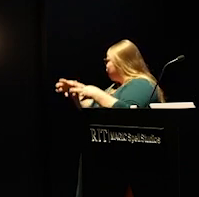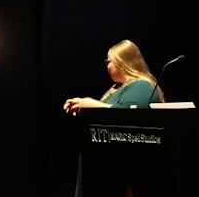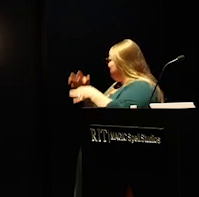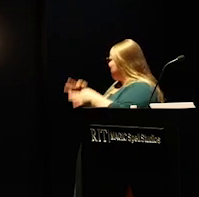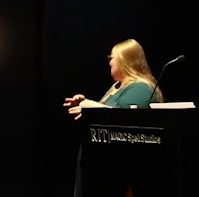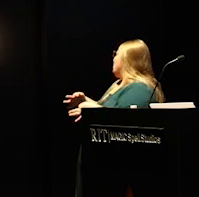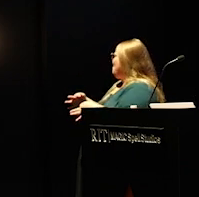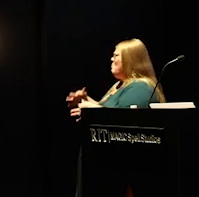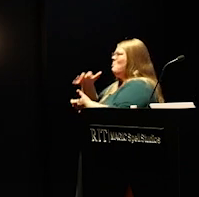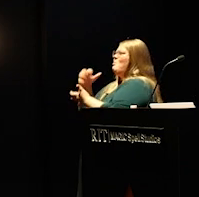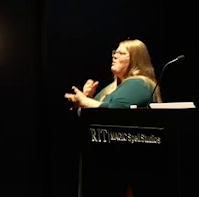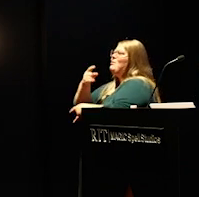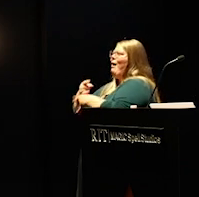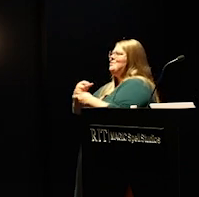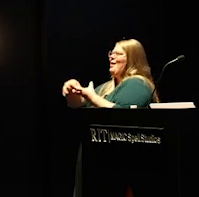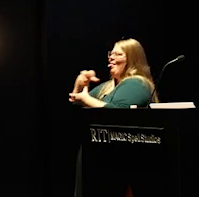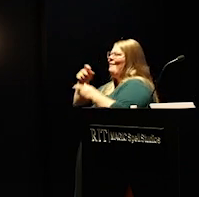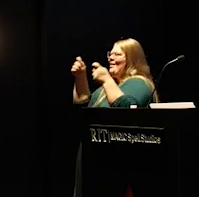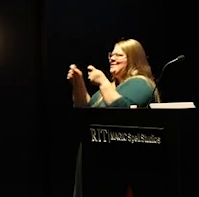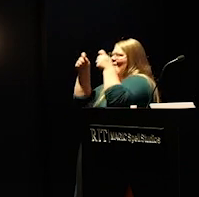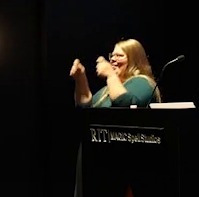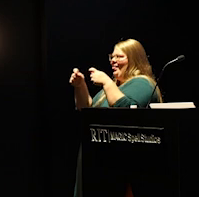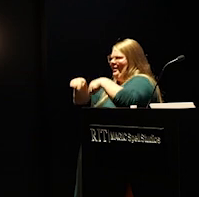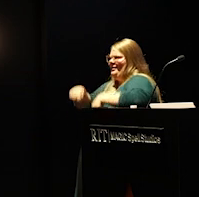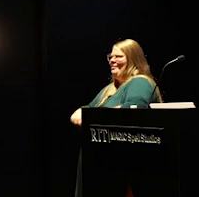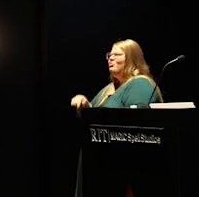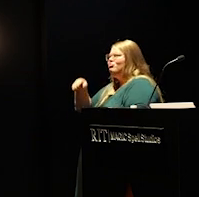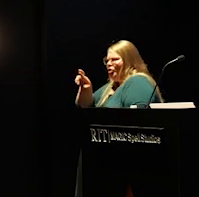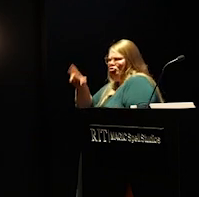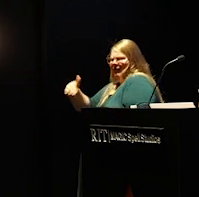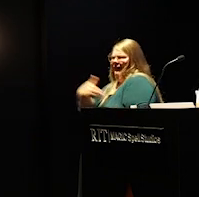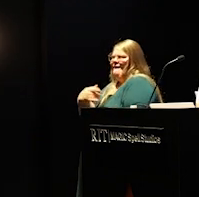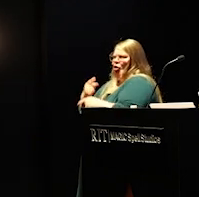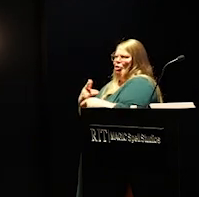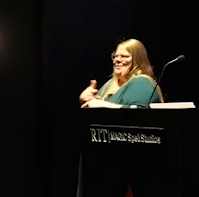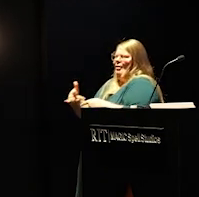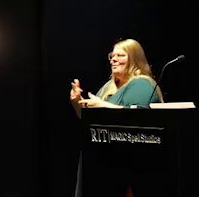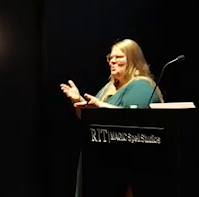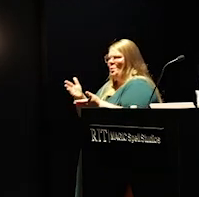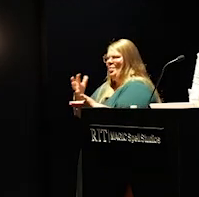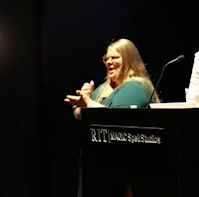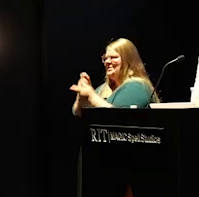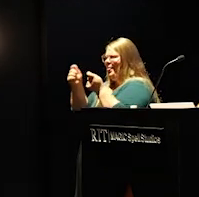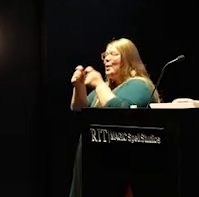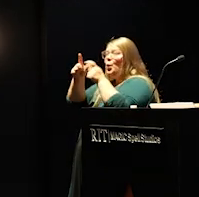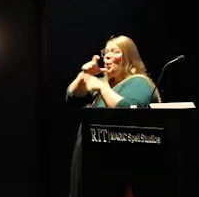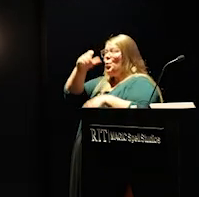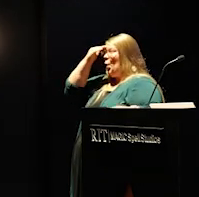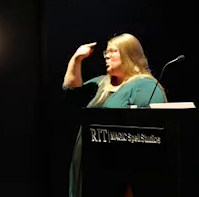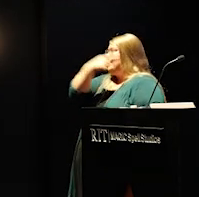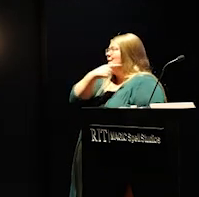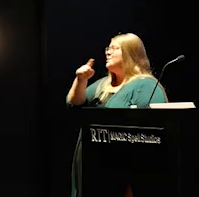cocktail festival. Let's like celebrate cocktail culture in Rochester. And we could talk for hours about it. And it's this, who's heard of